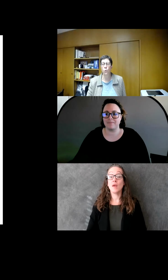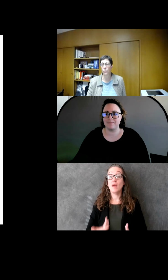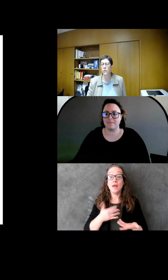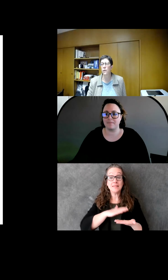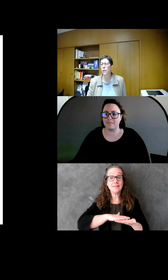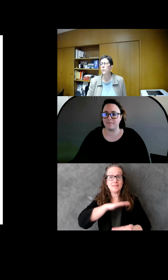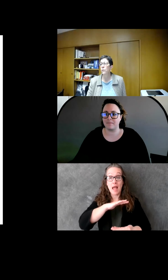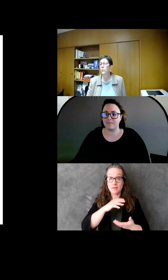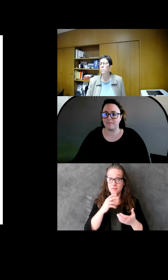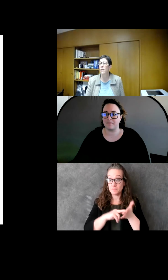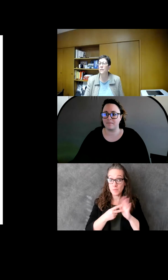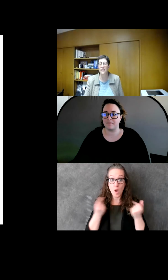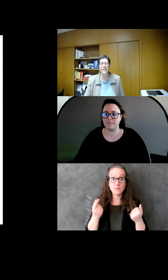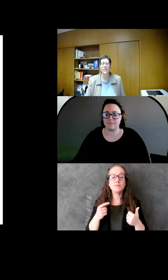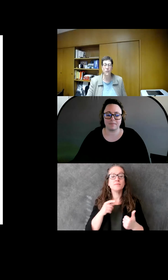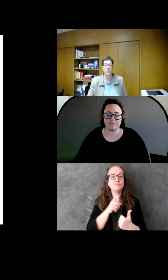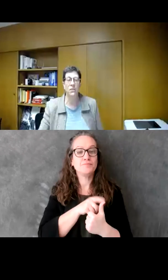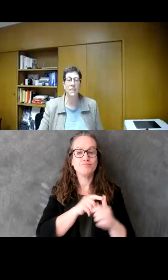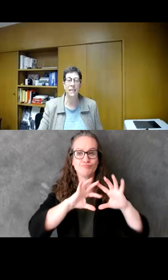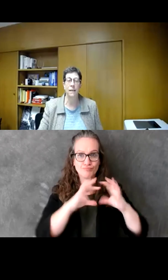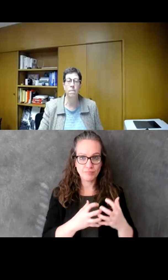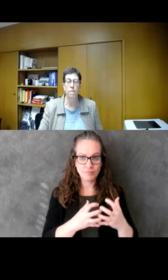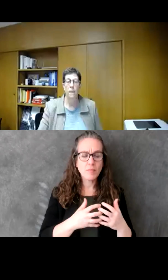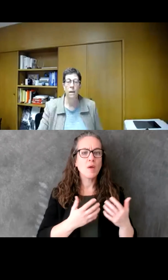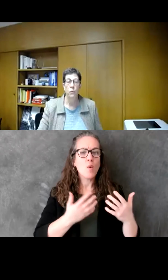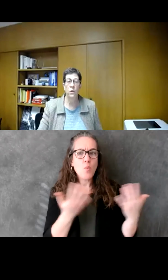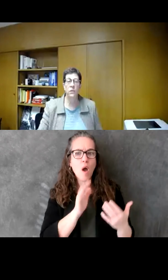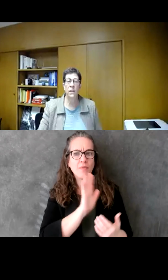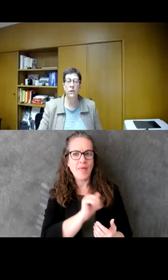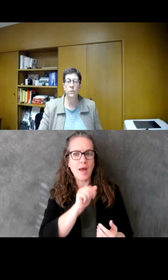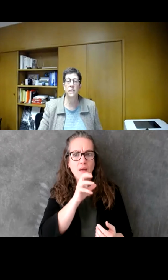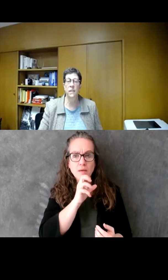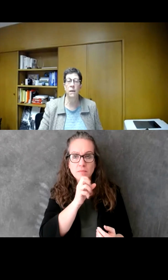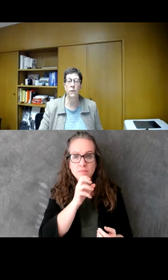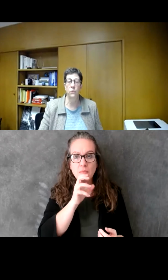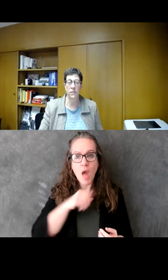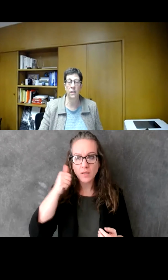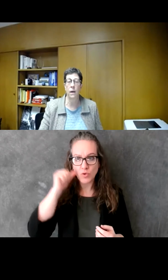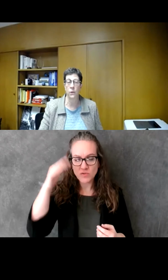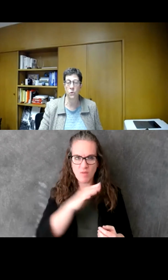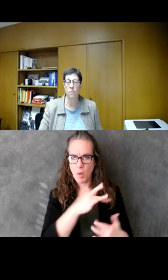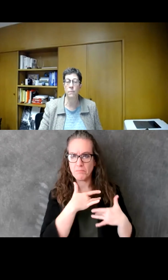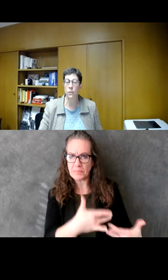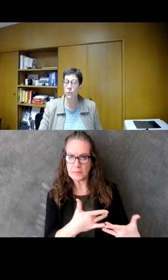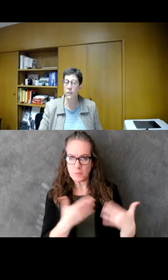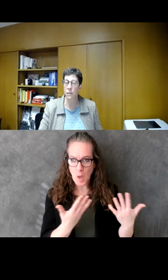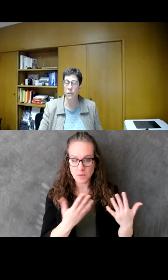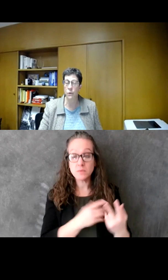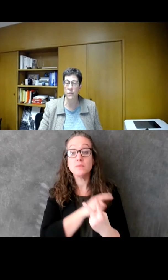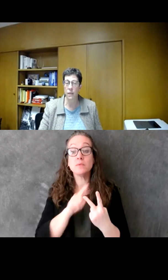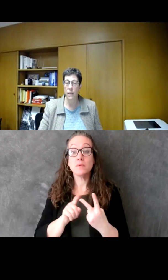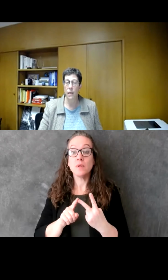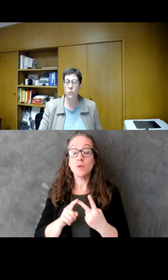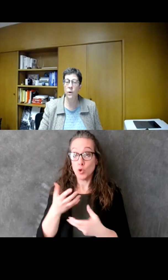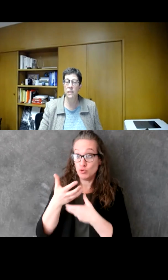of the older adult who might be getting abused or neglected? What are the characteristics of the trusted other who might be doing the